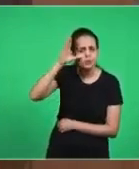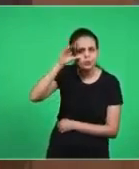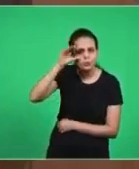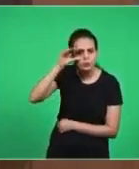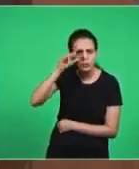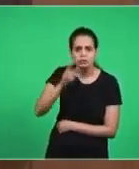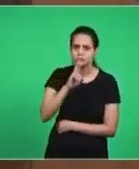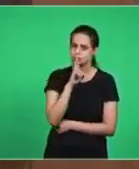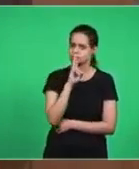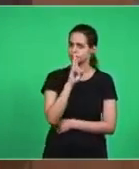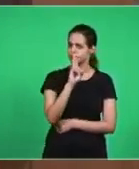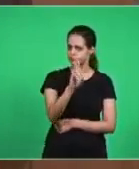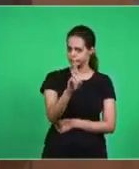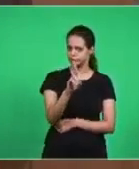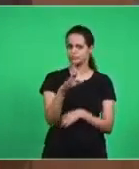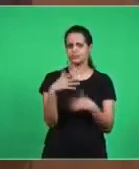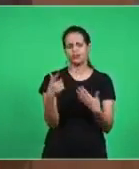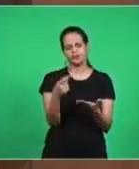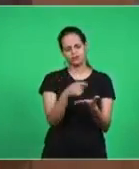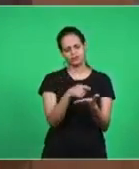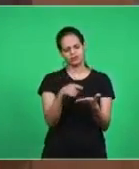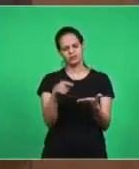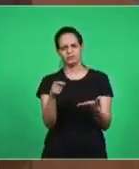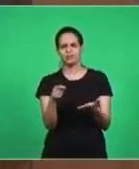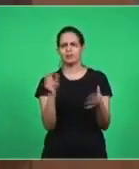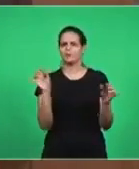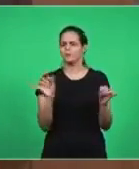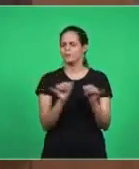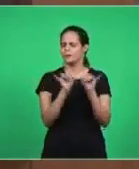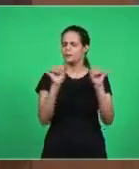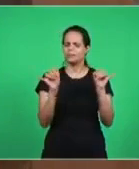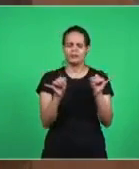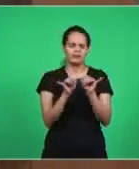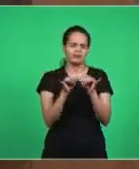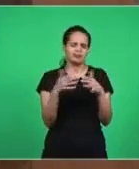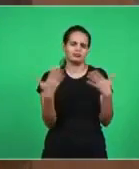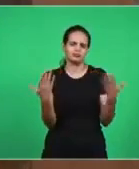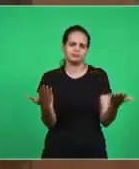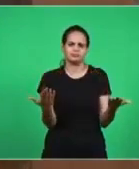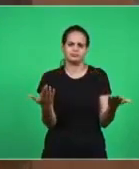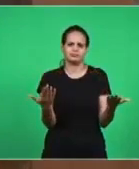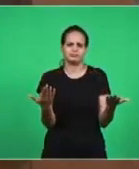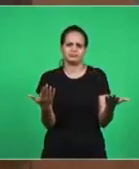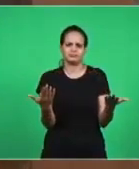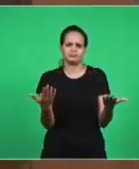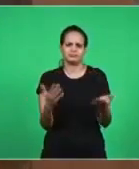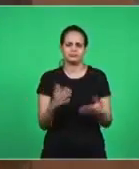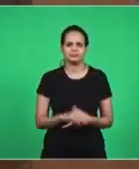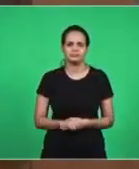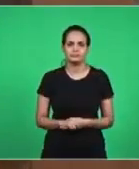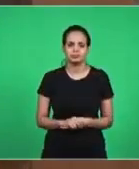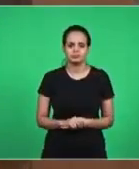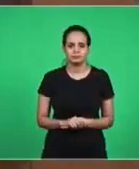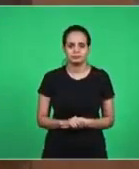Don't write about this because I don't have time to waste with this foolishness, but pay attention. I would like to highlight, call